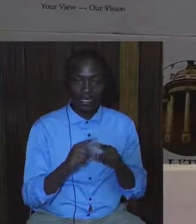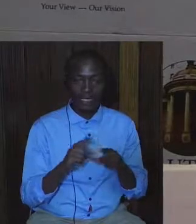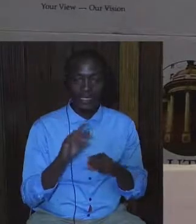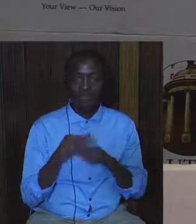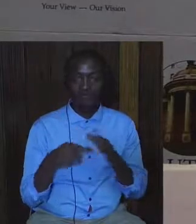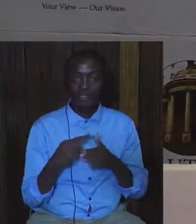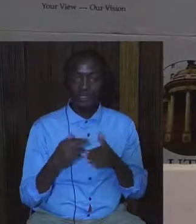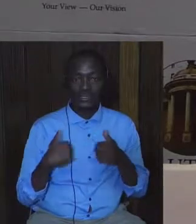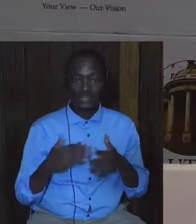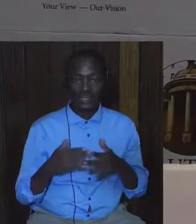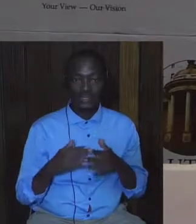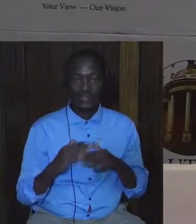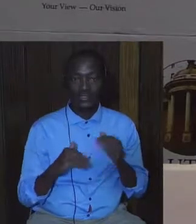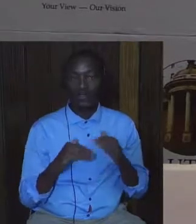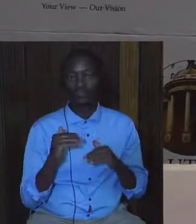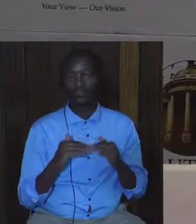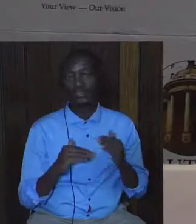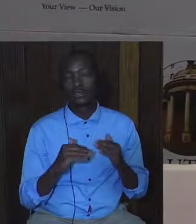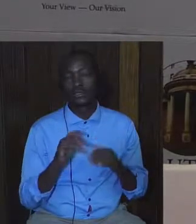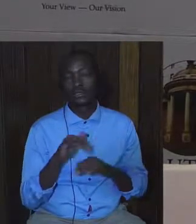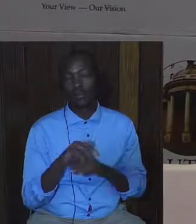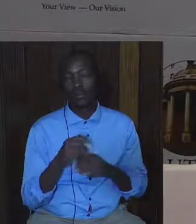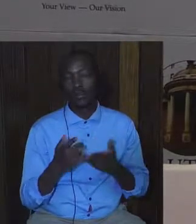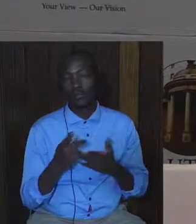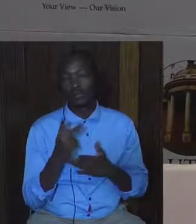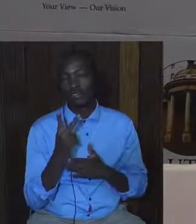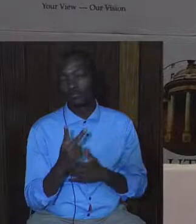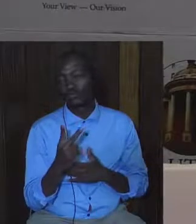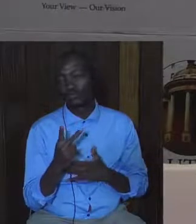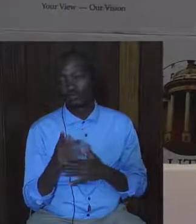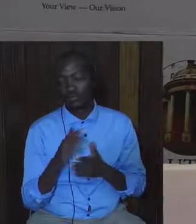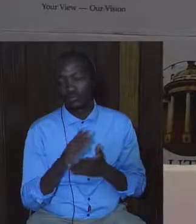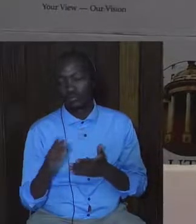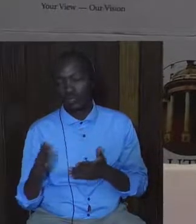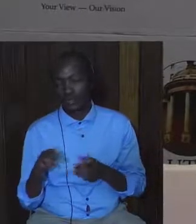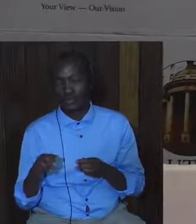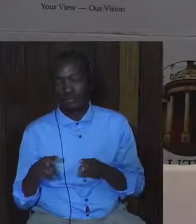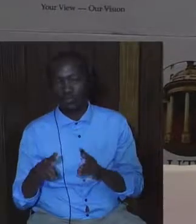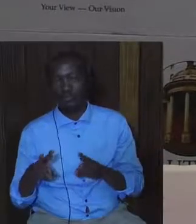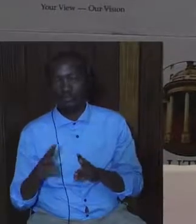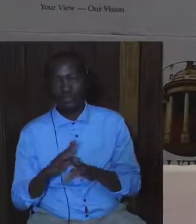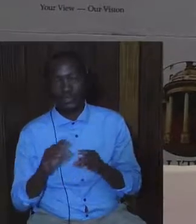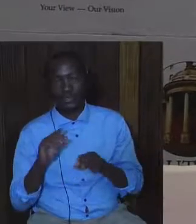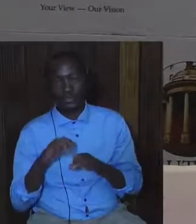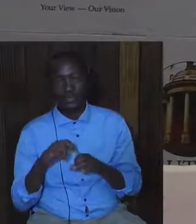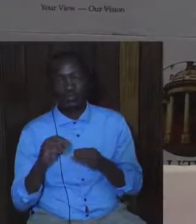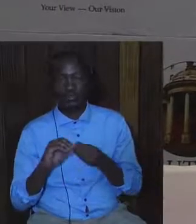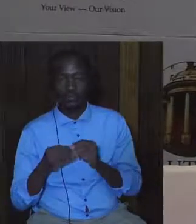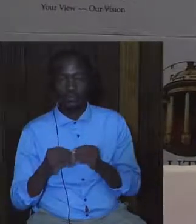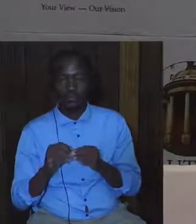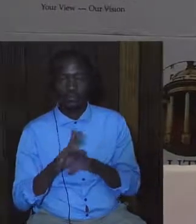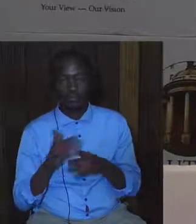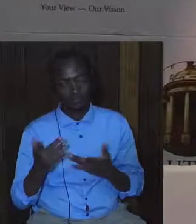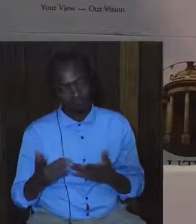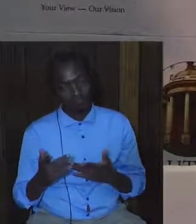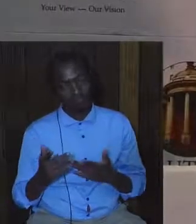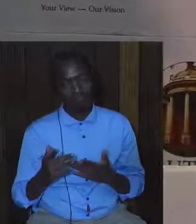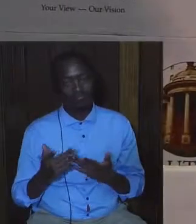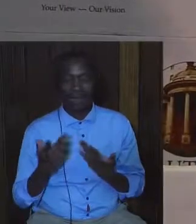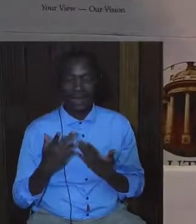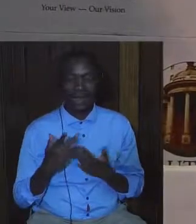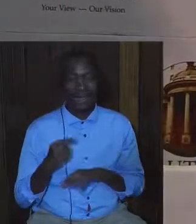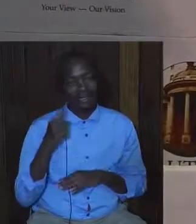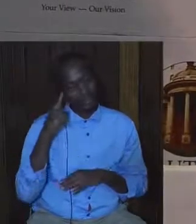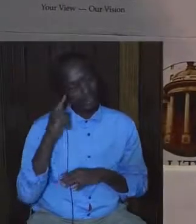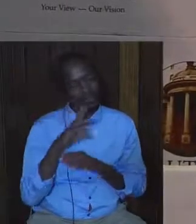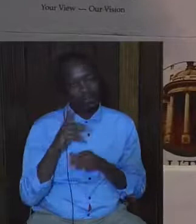restarting the construction of the remaining parts of the road that need to be constructed. So I would suggest you don't necessarily answer us